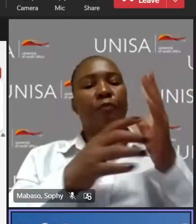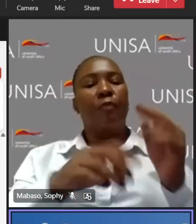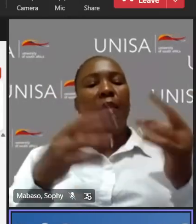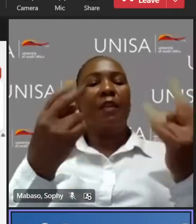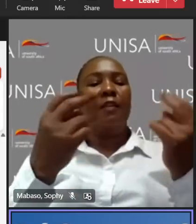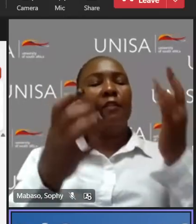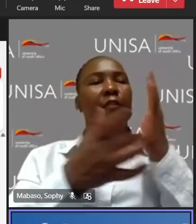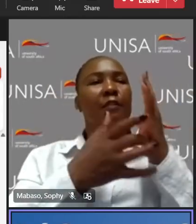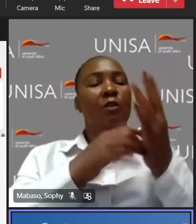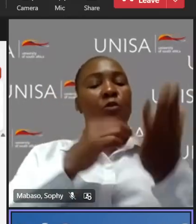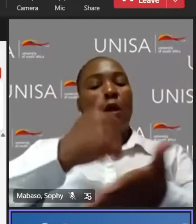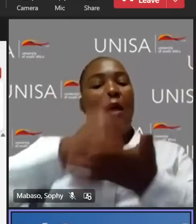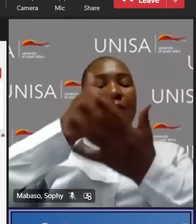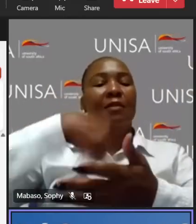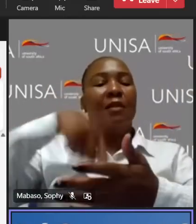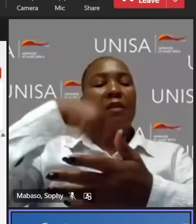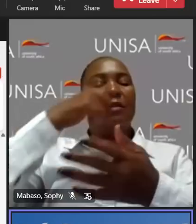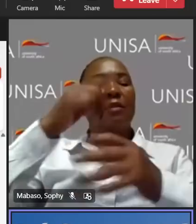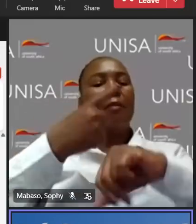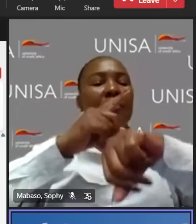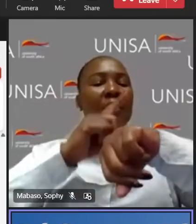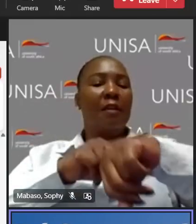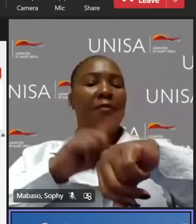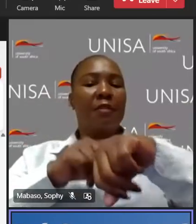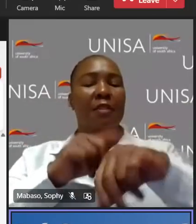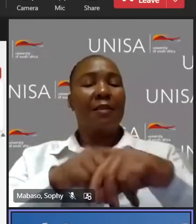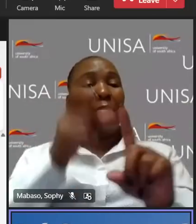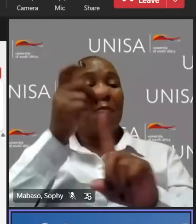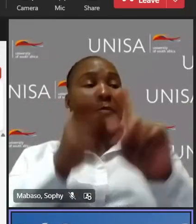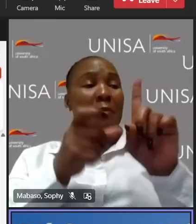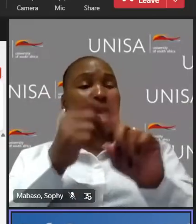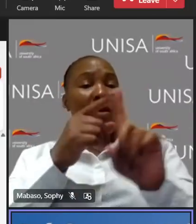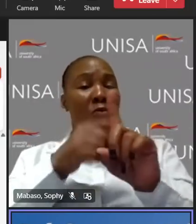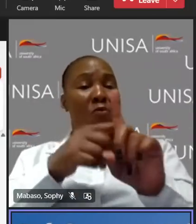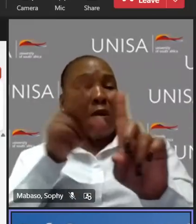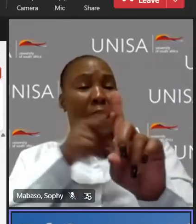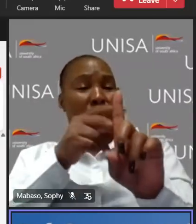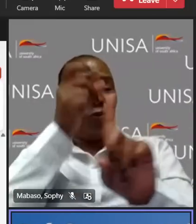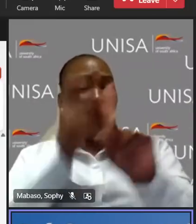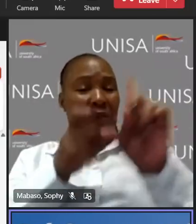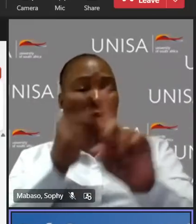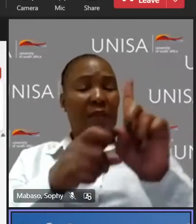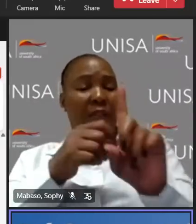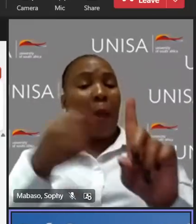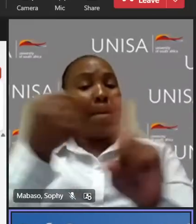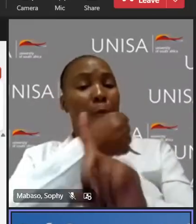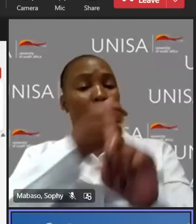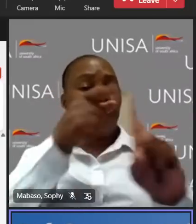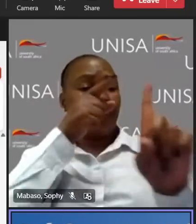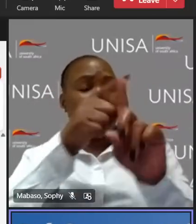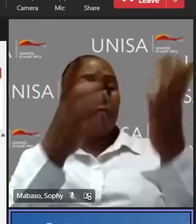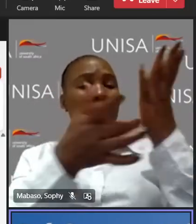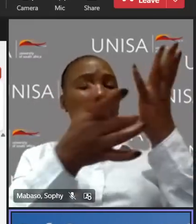to assist us, but sometimes perpetrators abuse this technology to